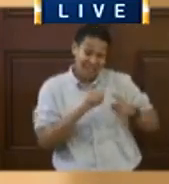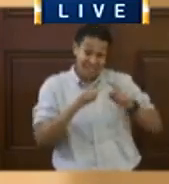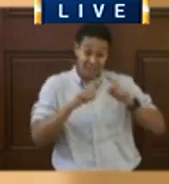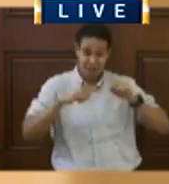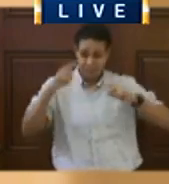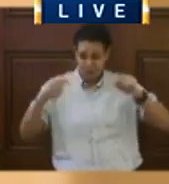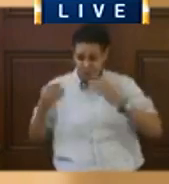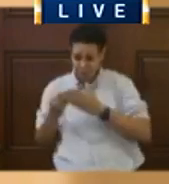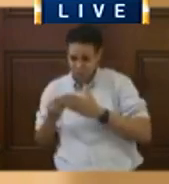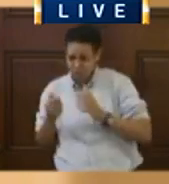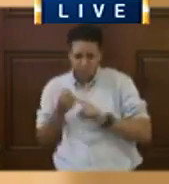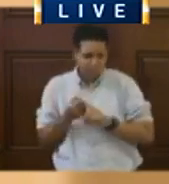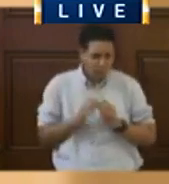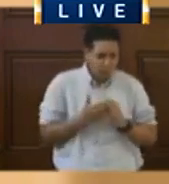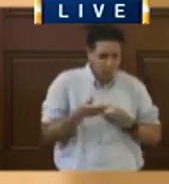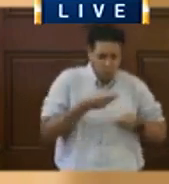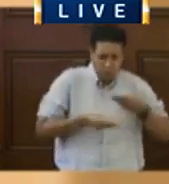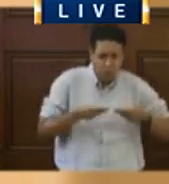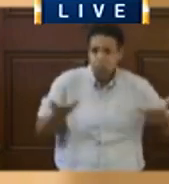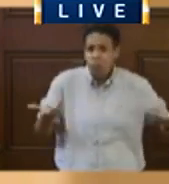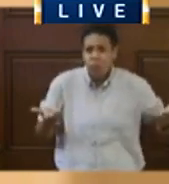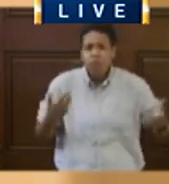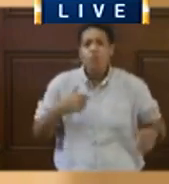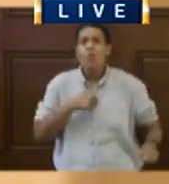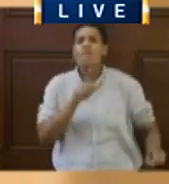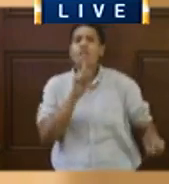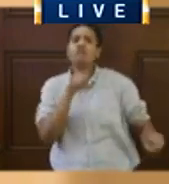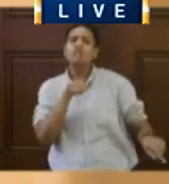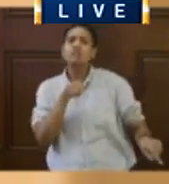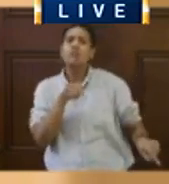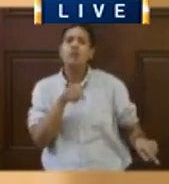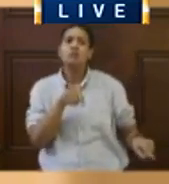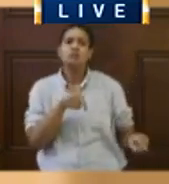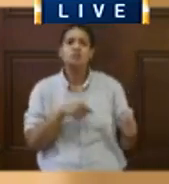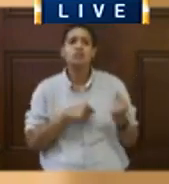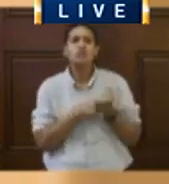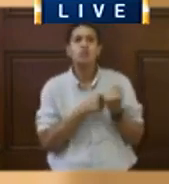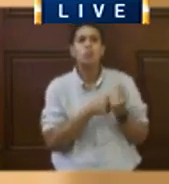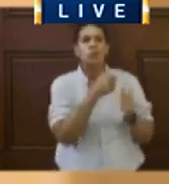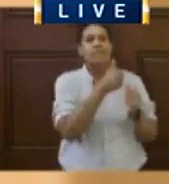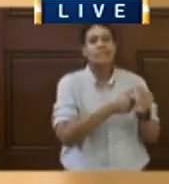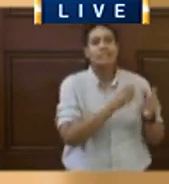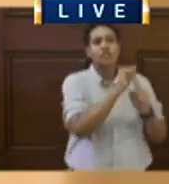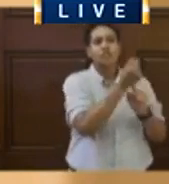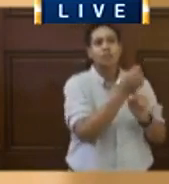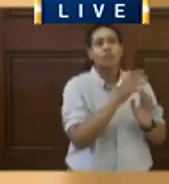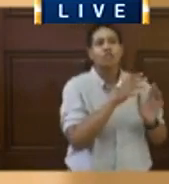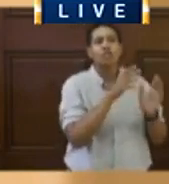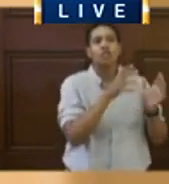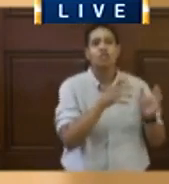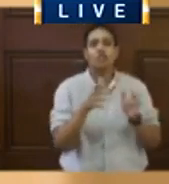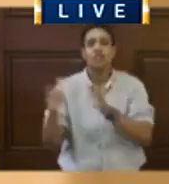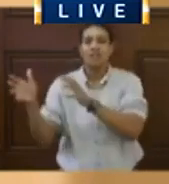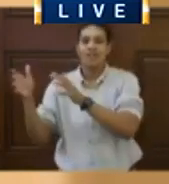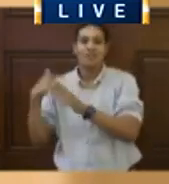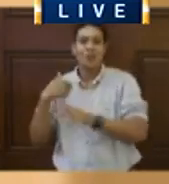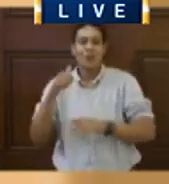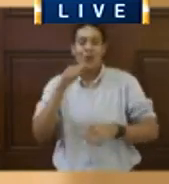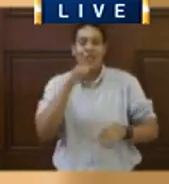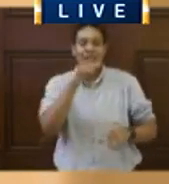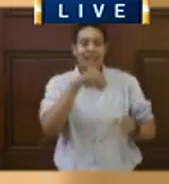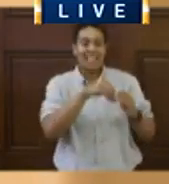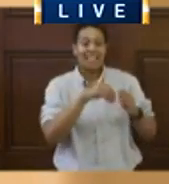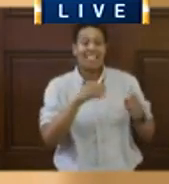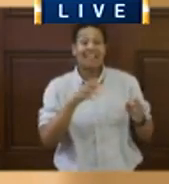we have a response kit sort of lined up for each scenario. So we're not going to be in a position of having to